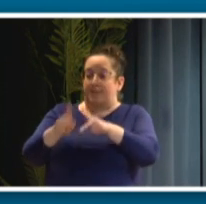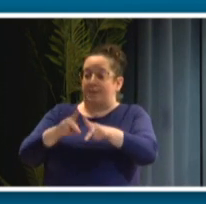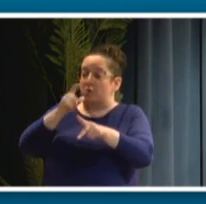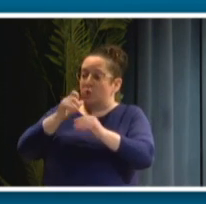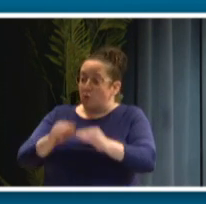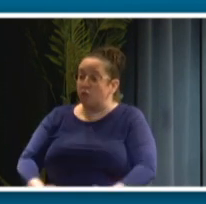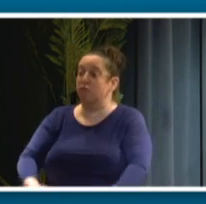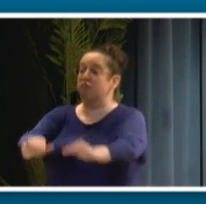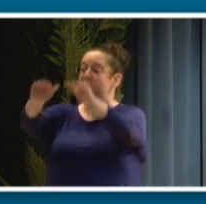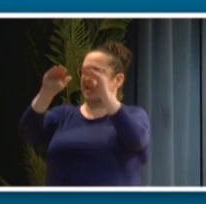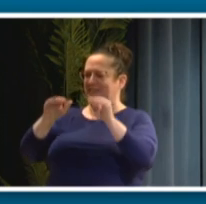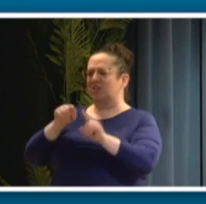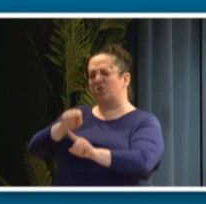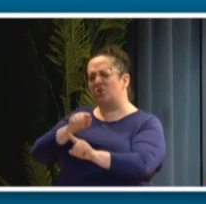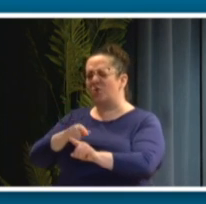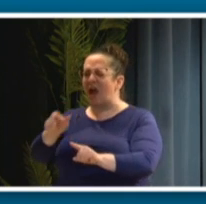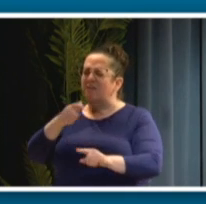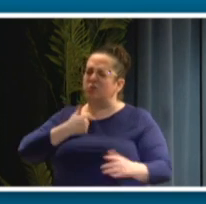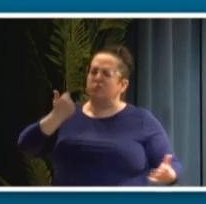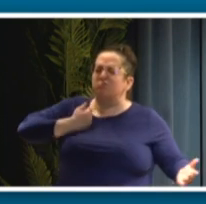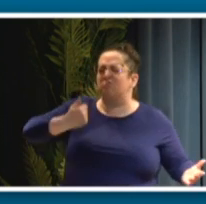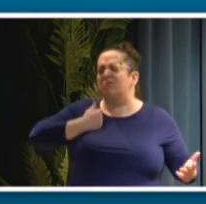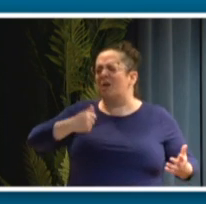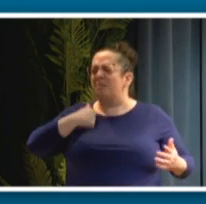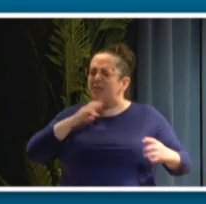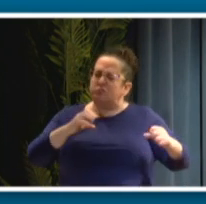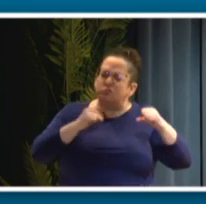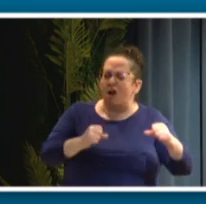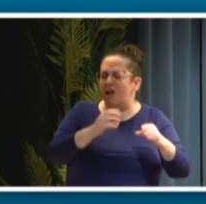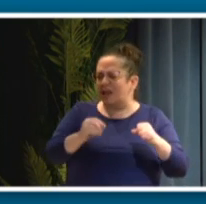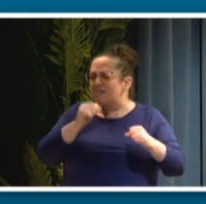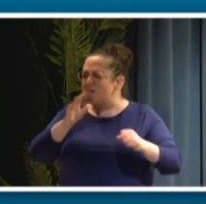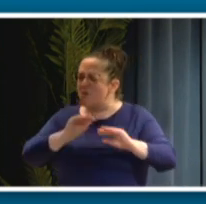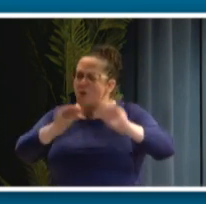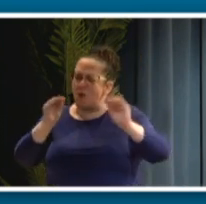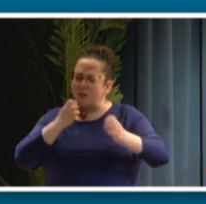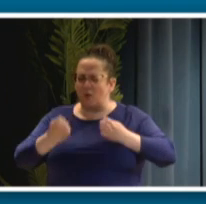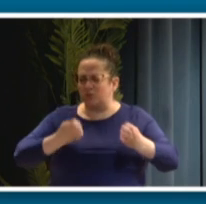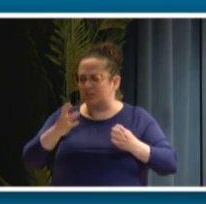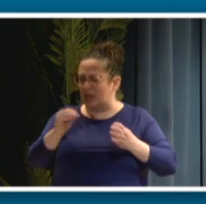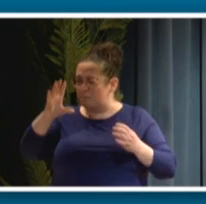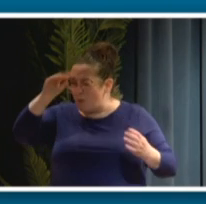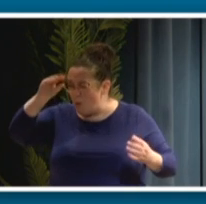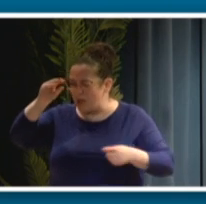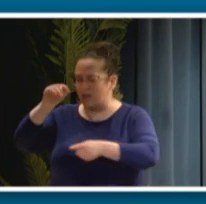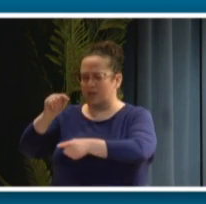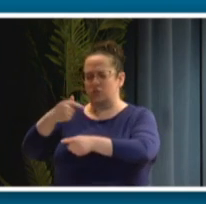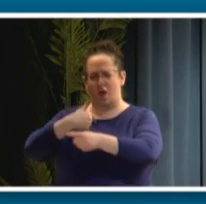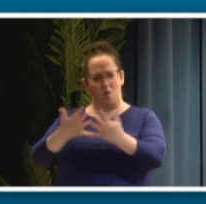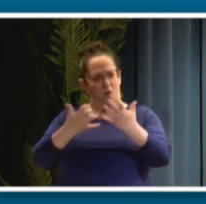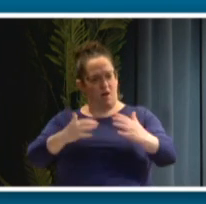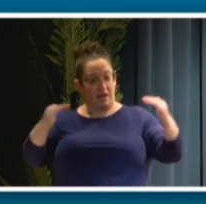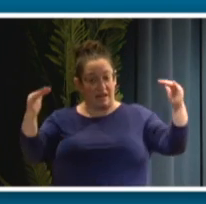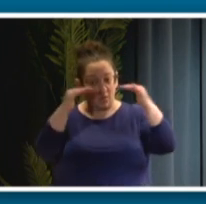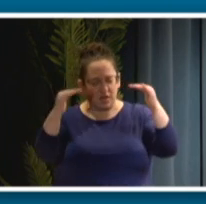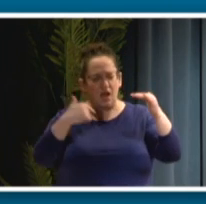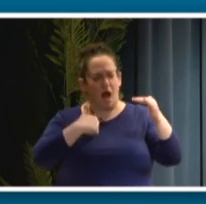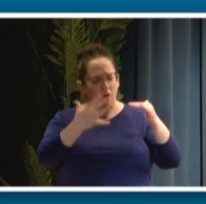of what it is for me to be a black person in America? Of course. And do I want equity? Do I want